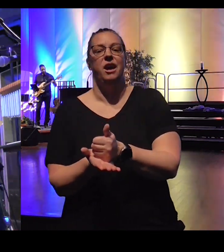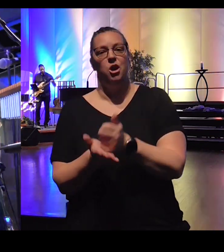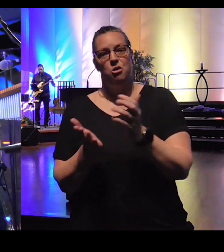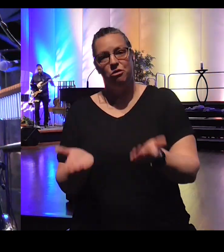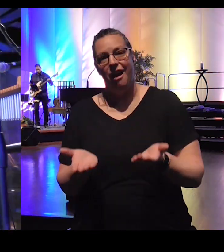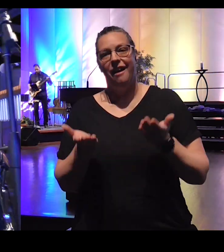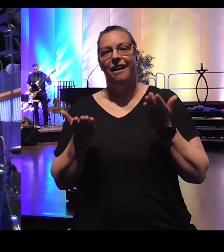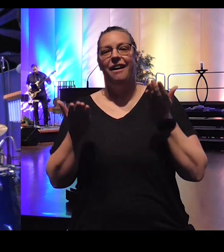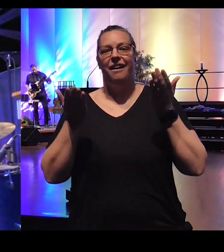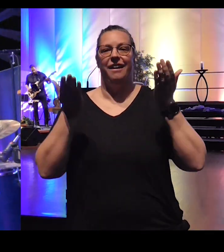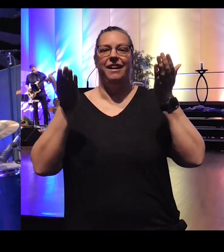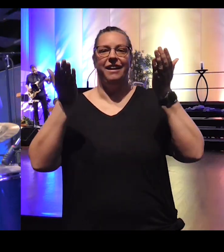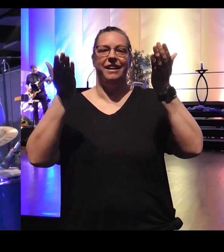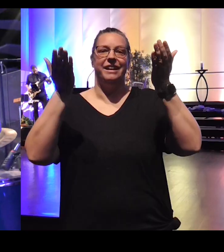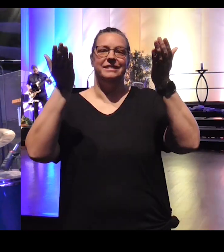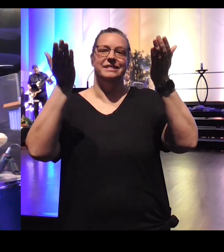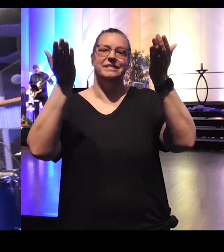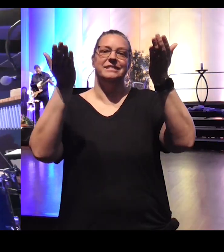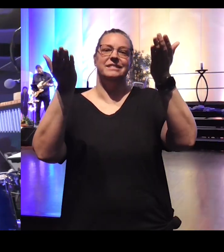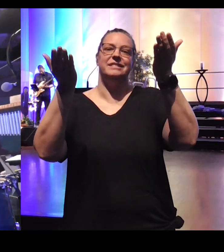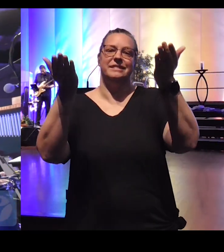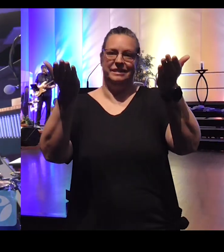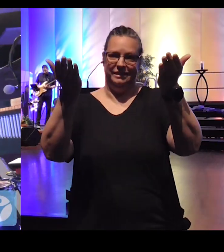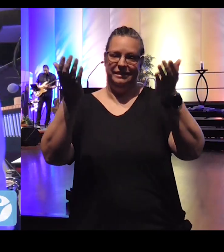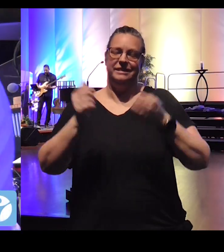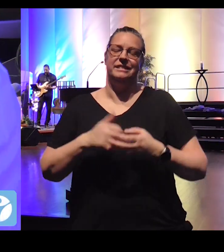rise up above.